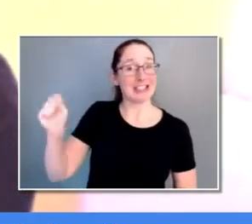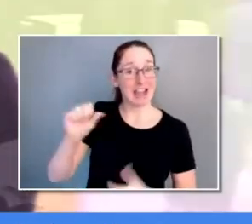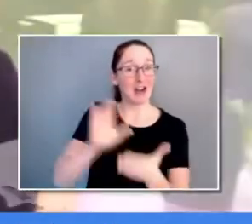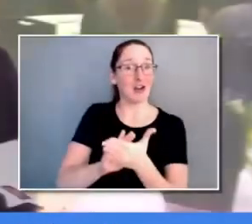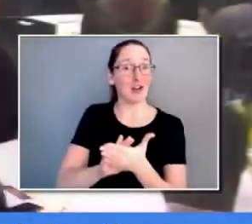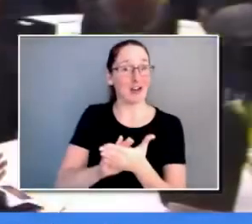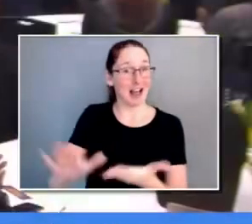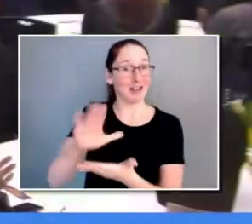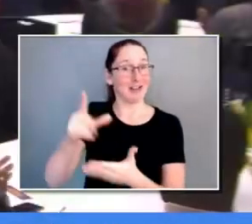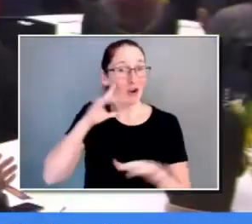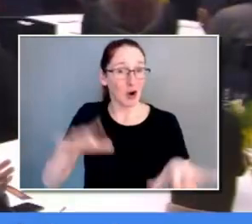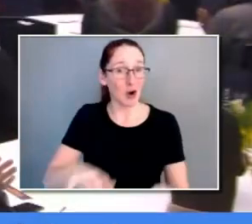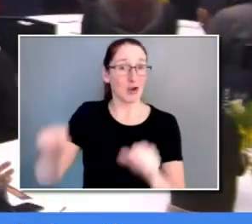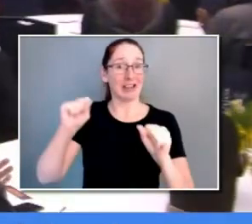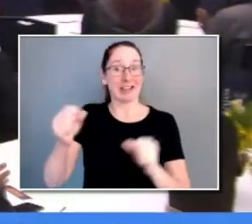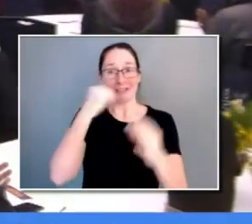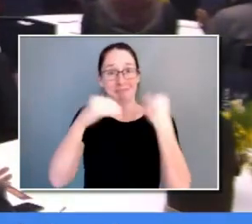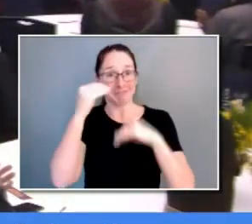today.